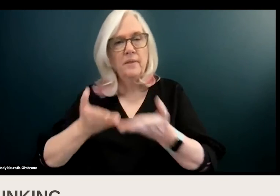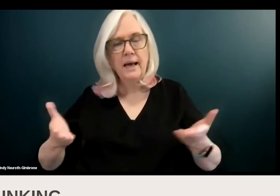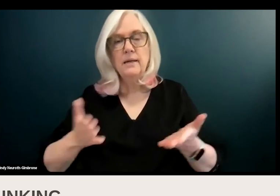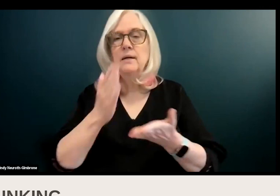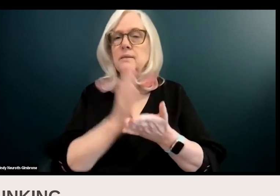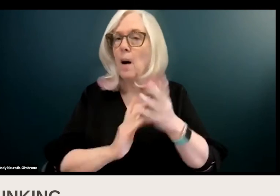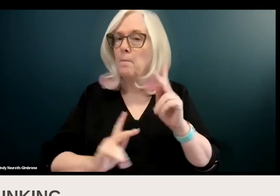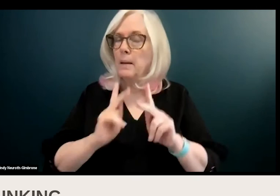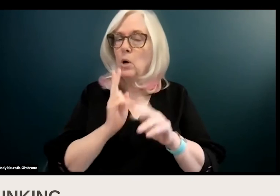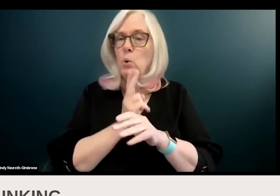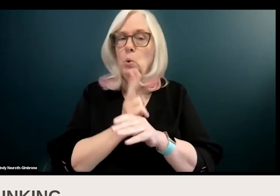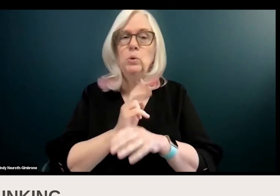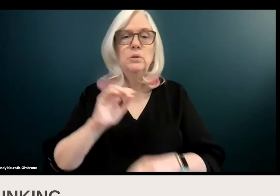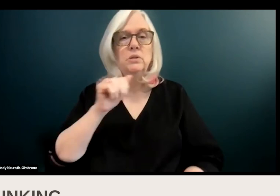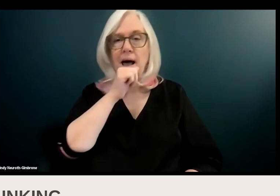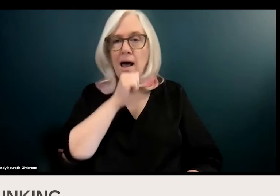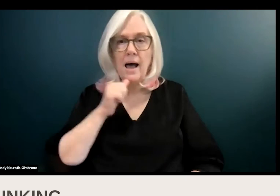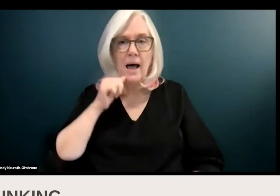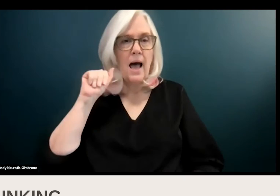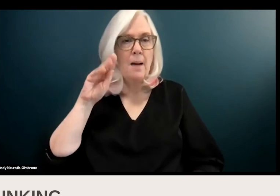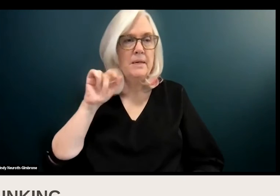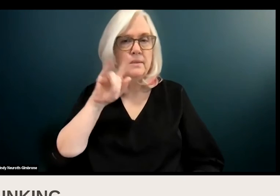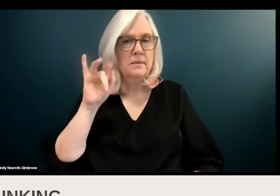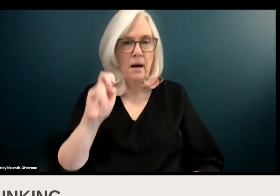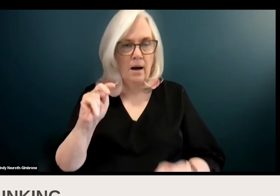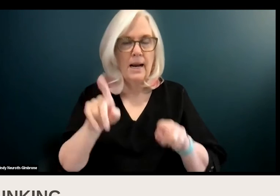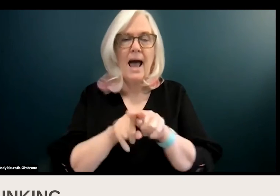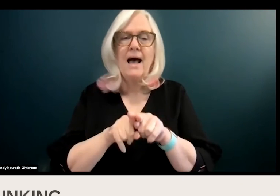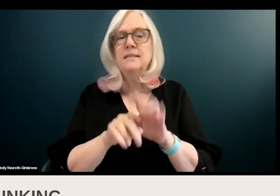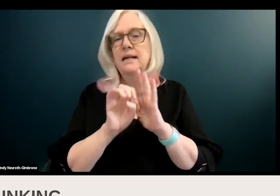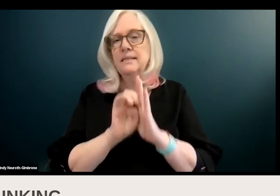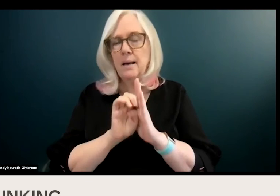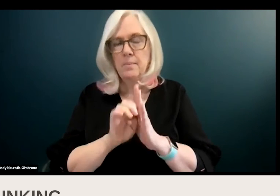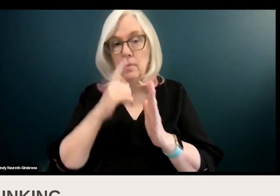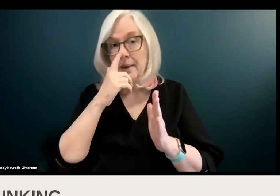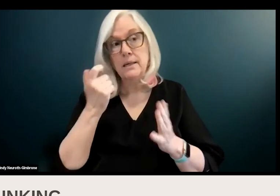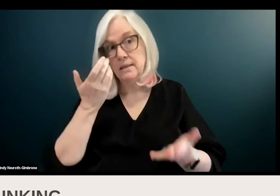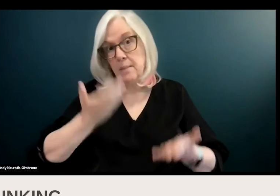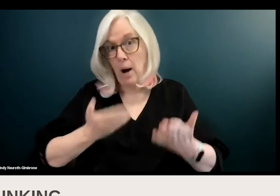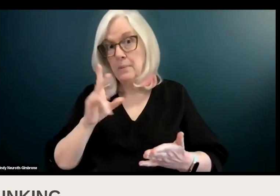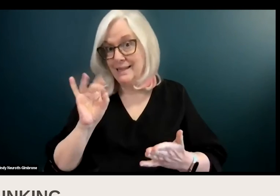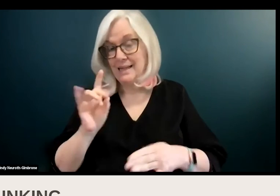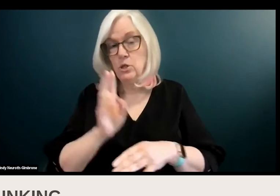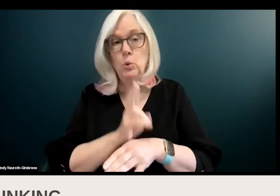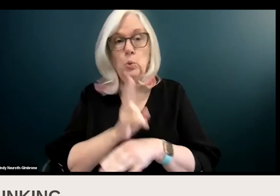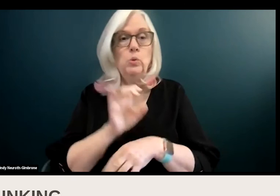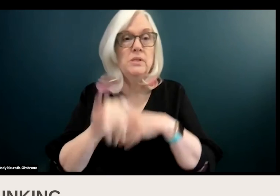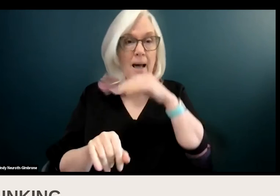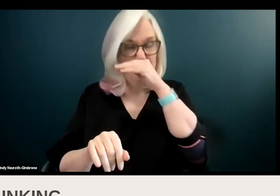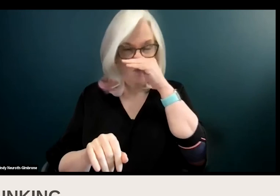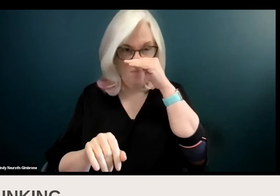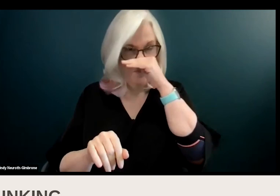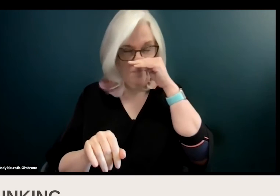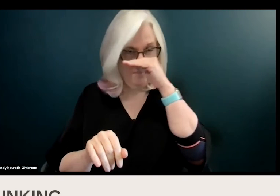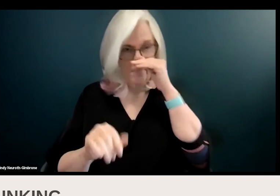as an example, and we will do a search on Amazon because chances are they've used Amazon before. Limiters, those are just